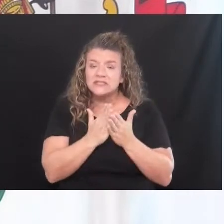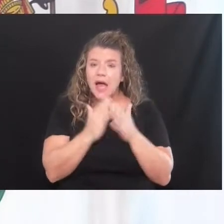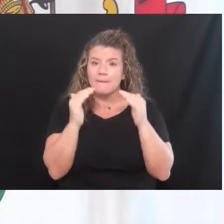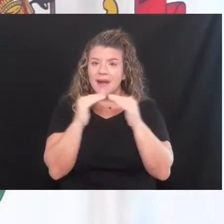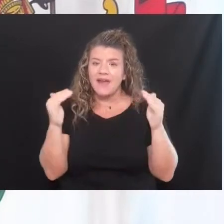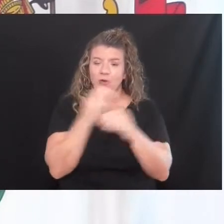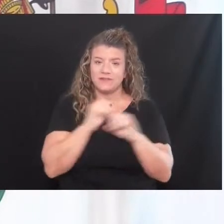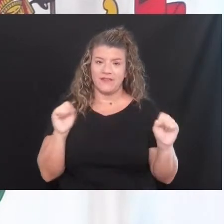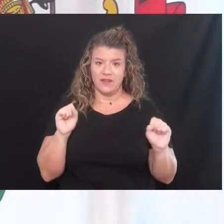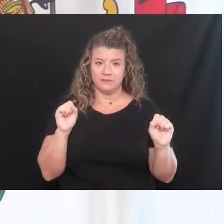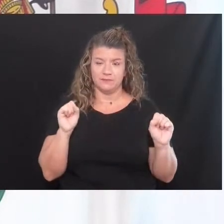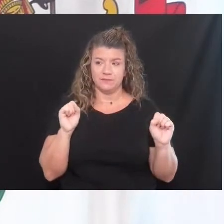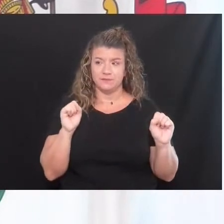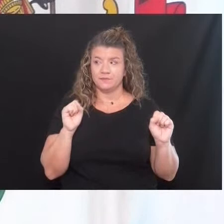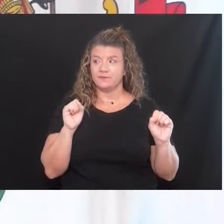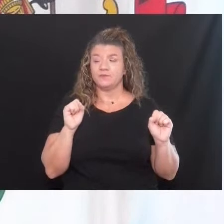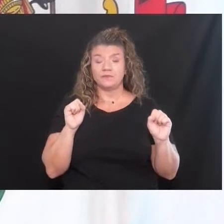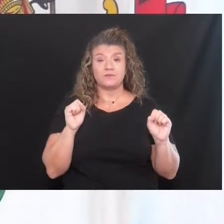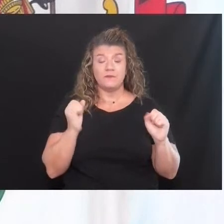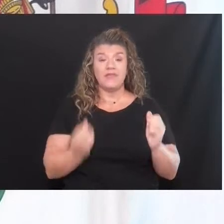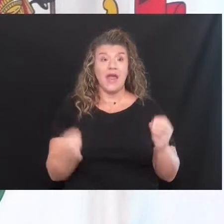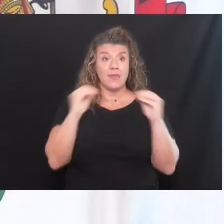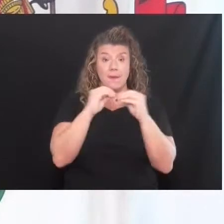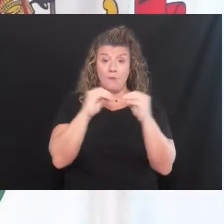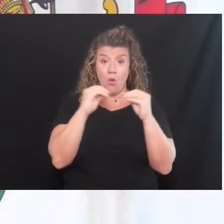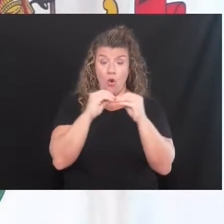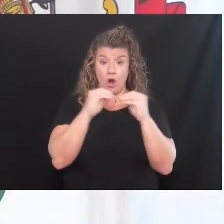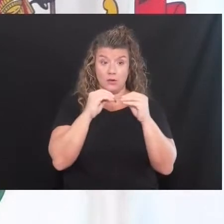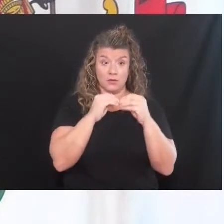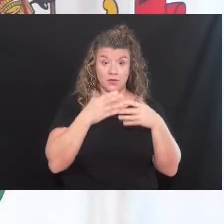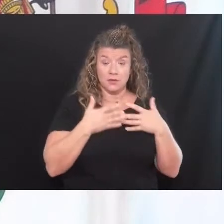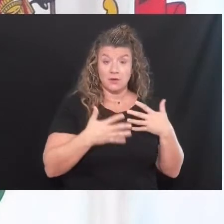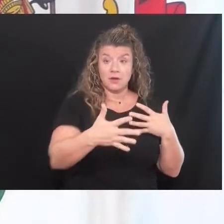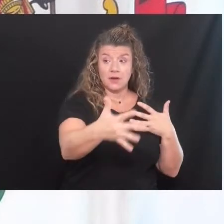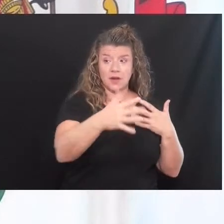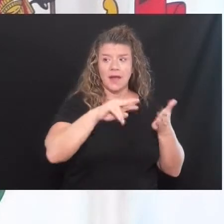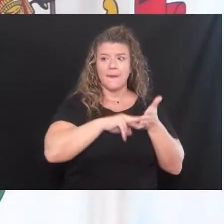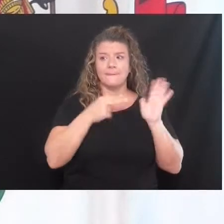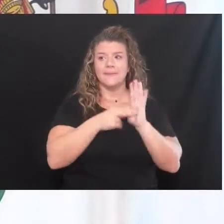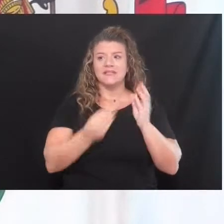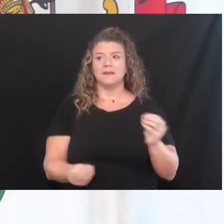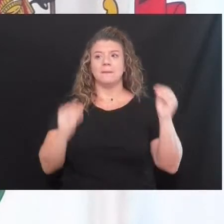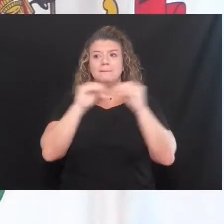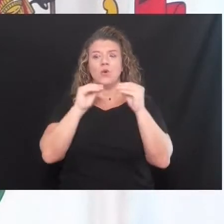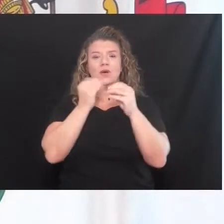of safety. And the longer it goes, the more safety you will have.